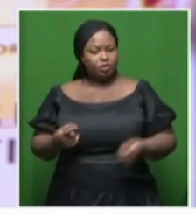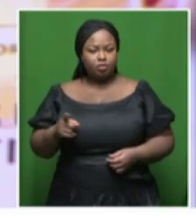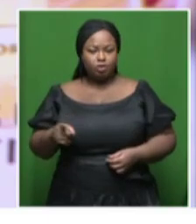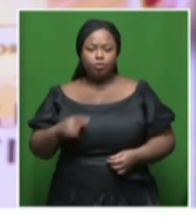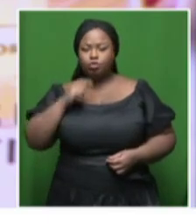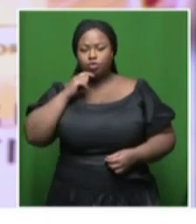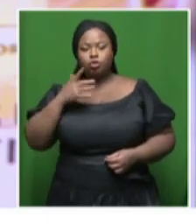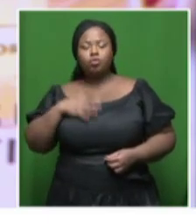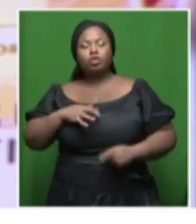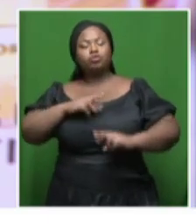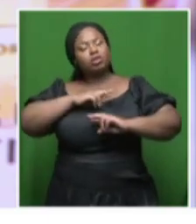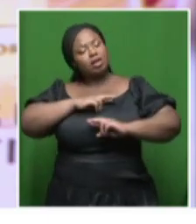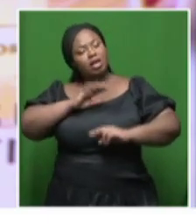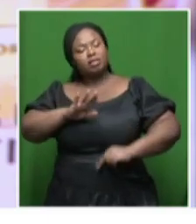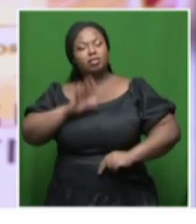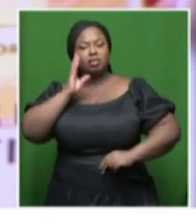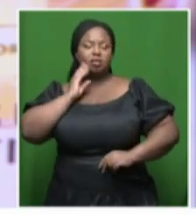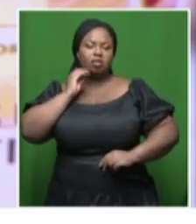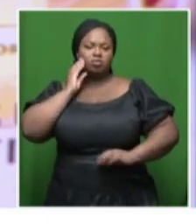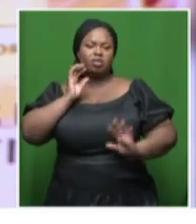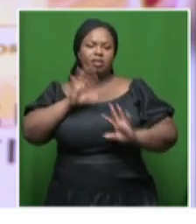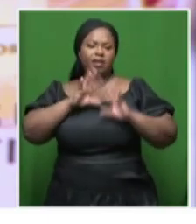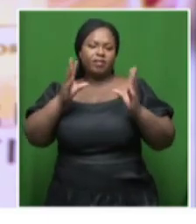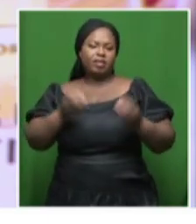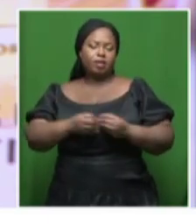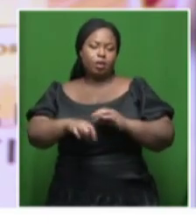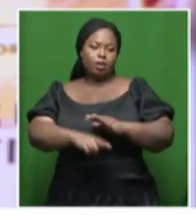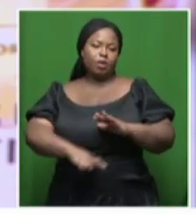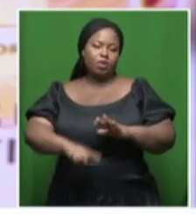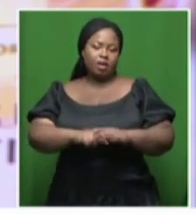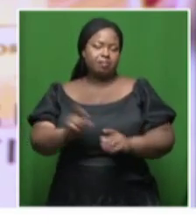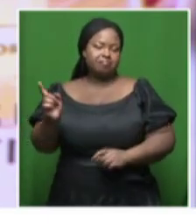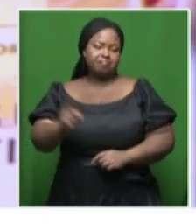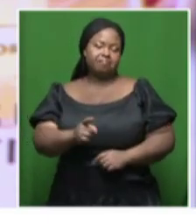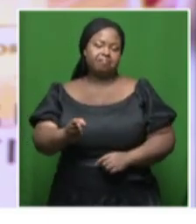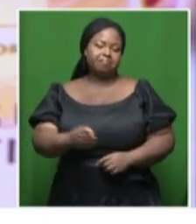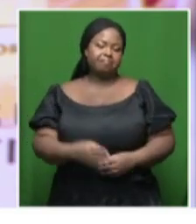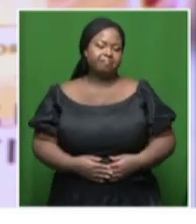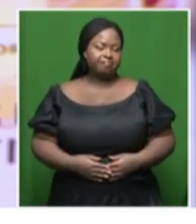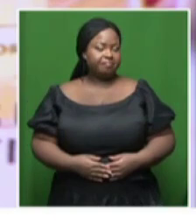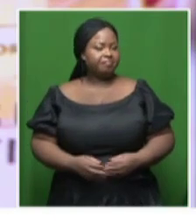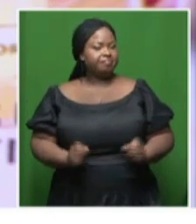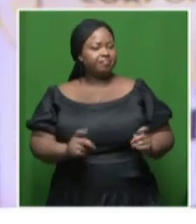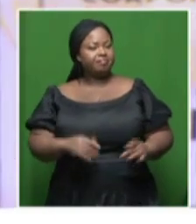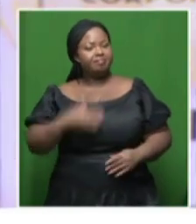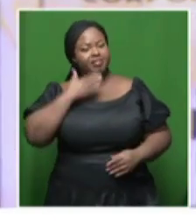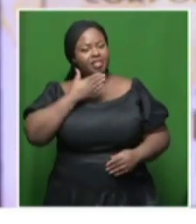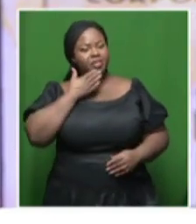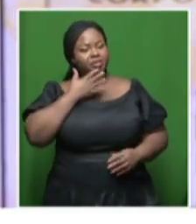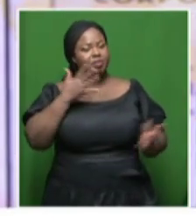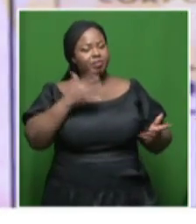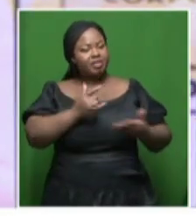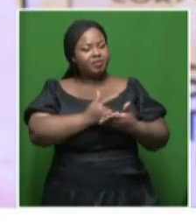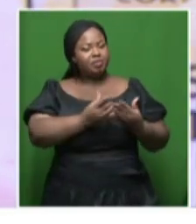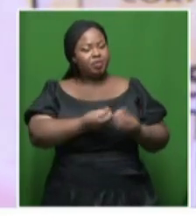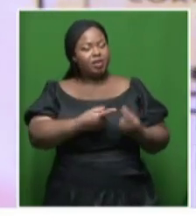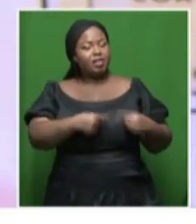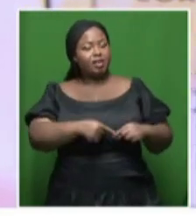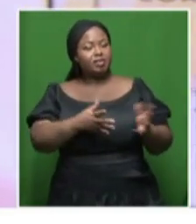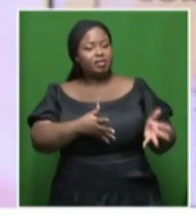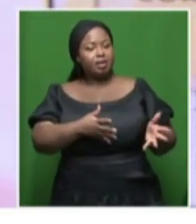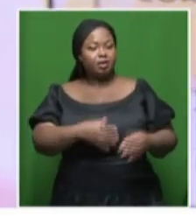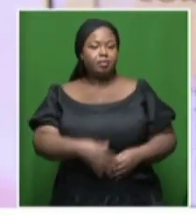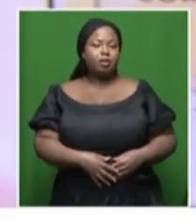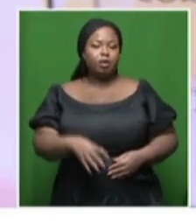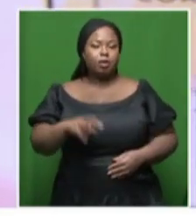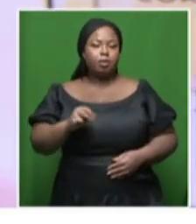really want to just come and chill and experience everything local, you should be there. All right, Stacia, thank you so much for talking to us.